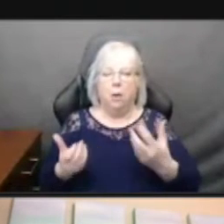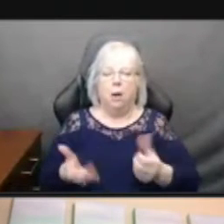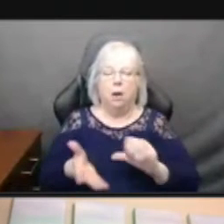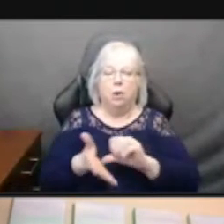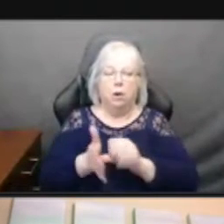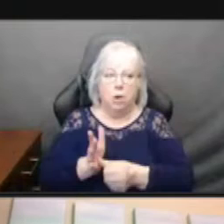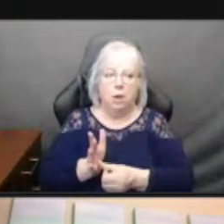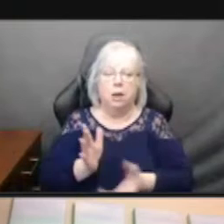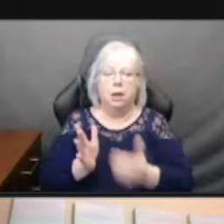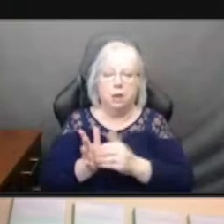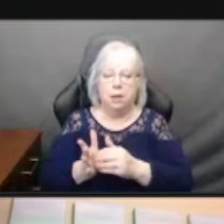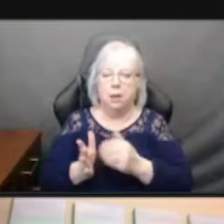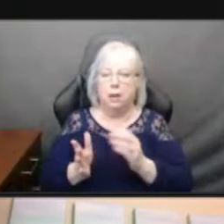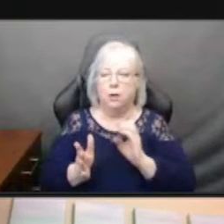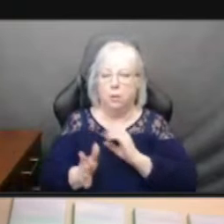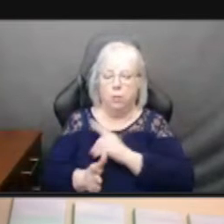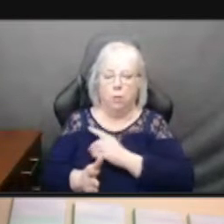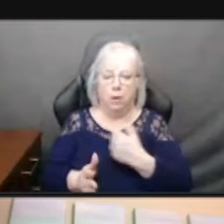of the board,